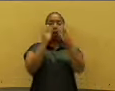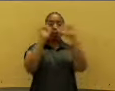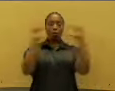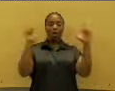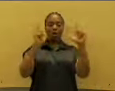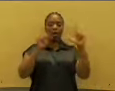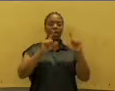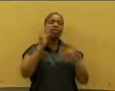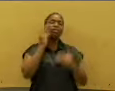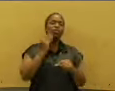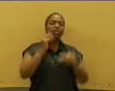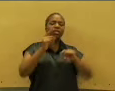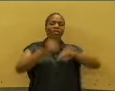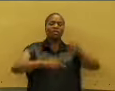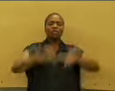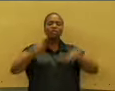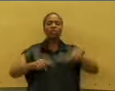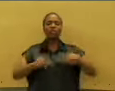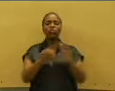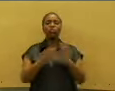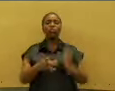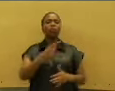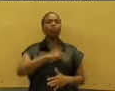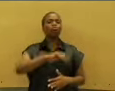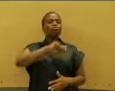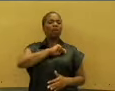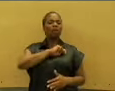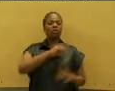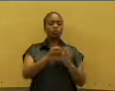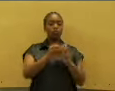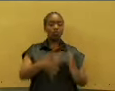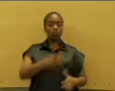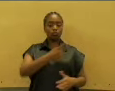the experiences of trans students and trans people